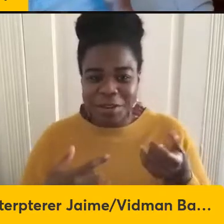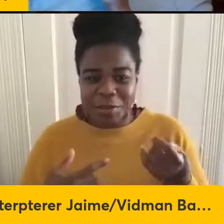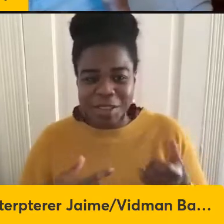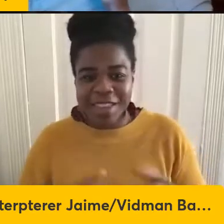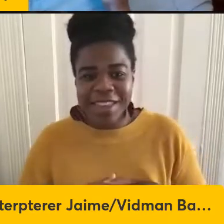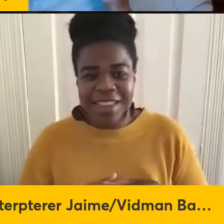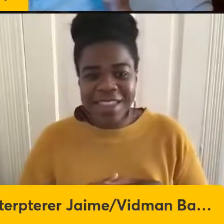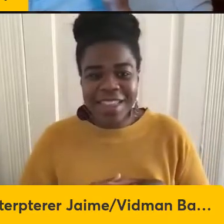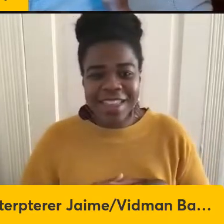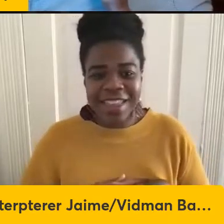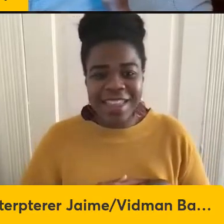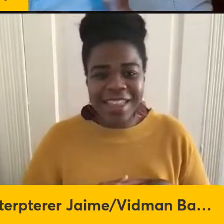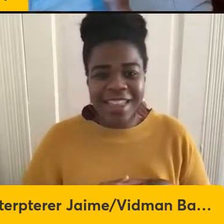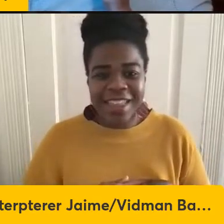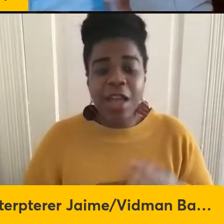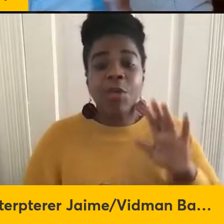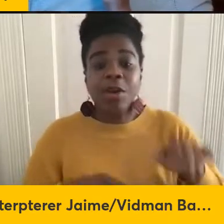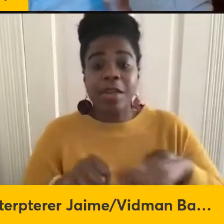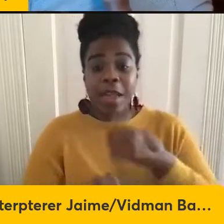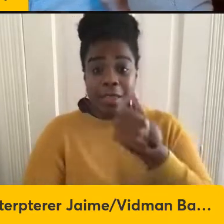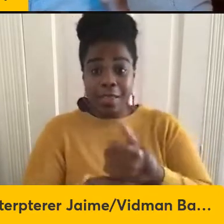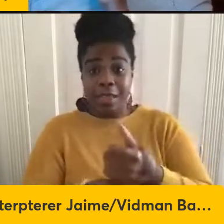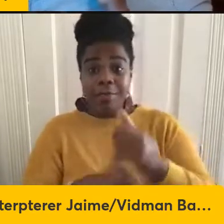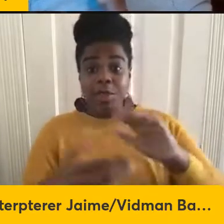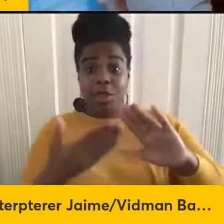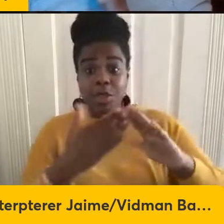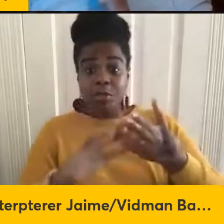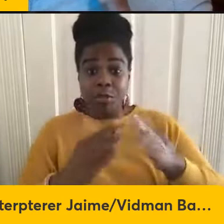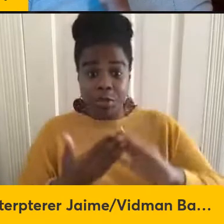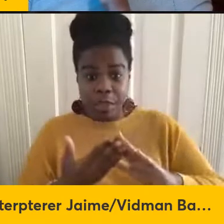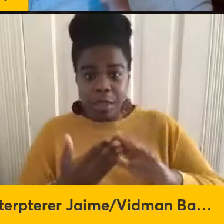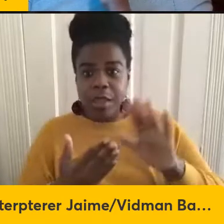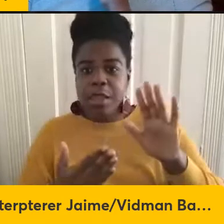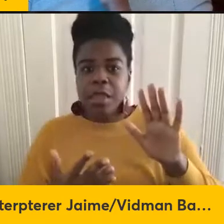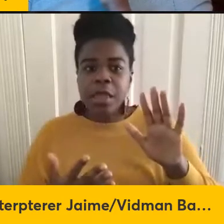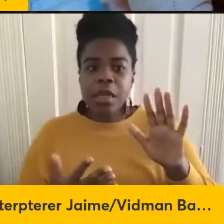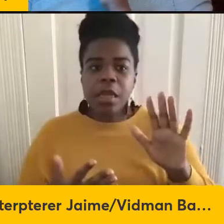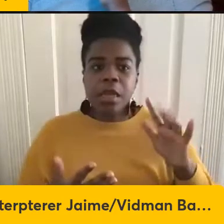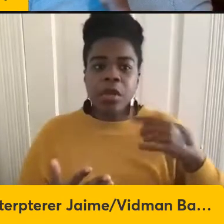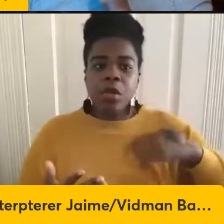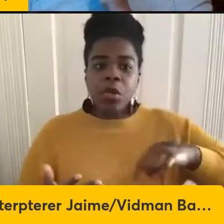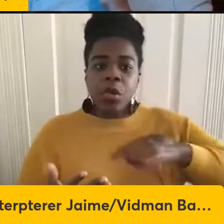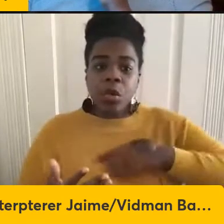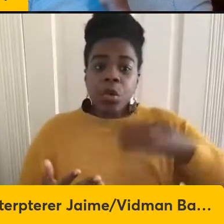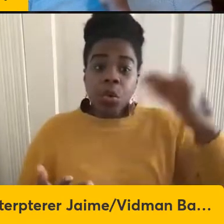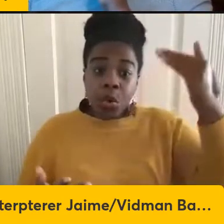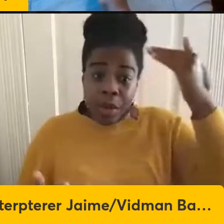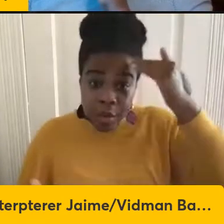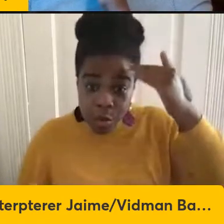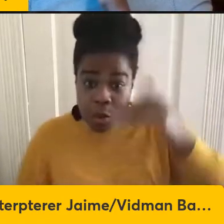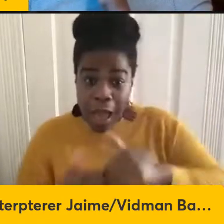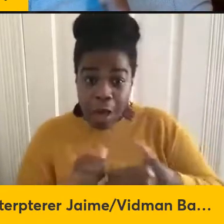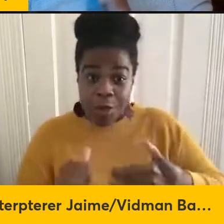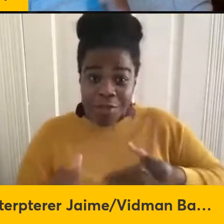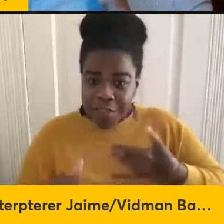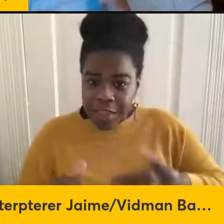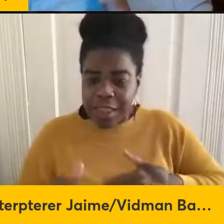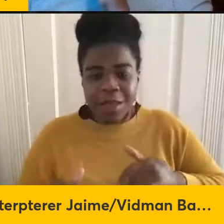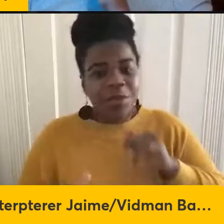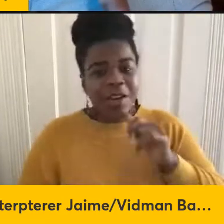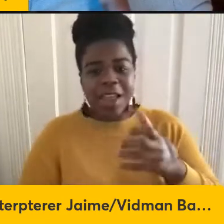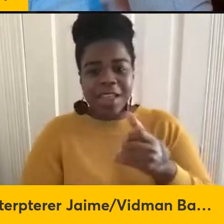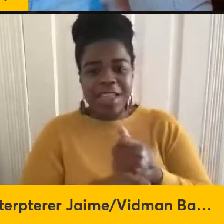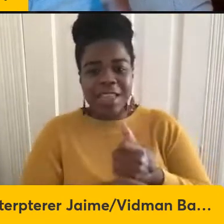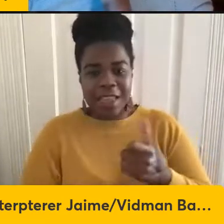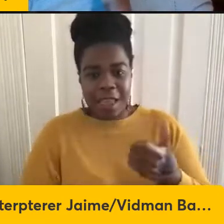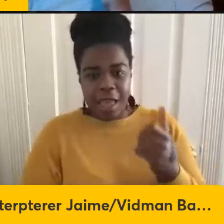was saying, once I'd established this community, it was then about, okay, we all knew how sick we were, and we all knew we weren't getting help. But